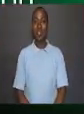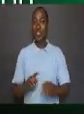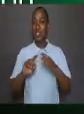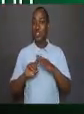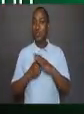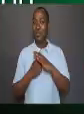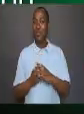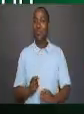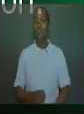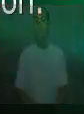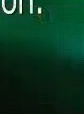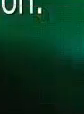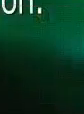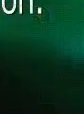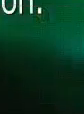Begin.